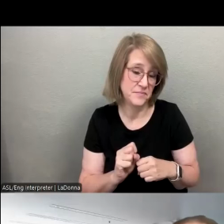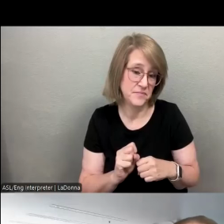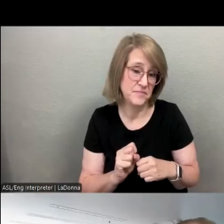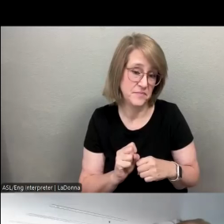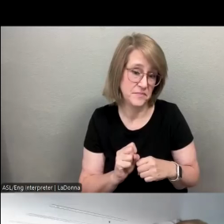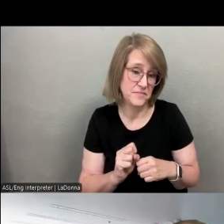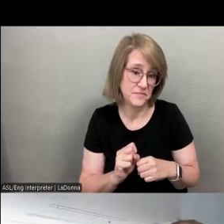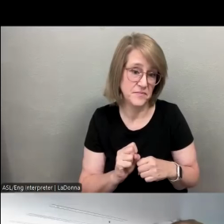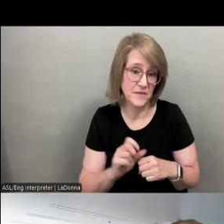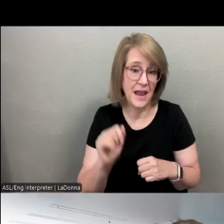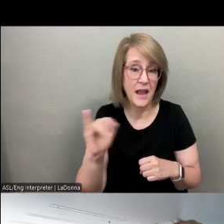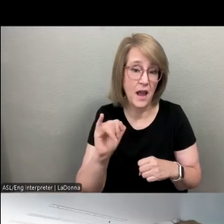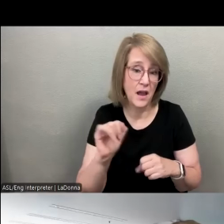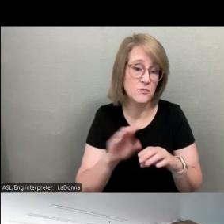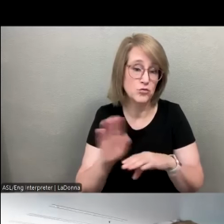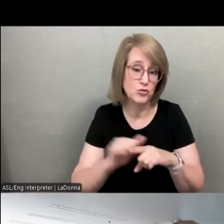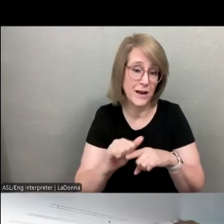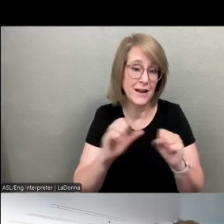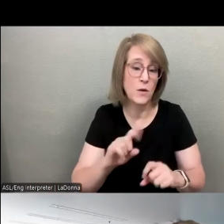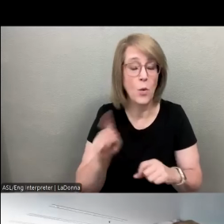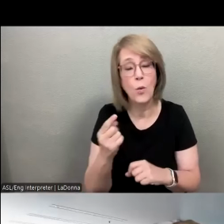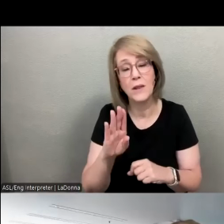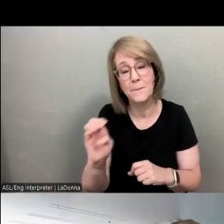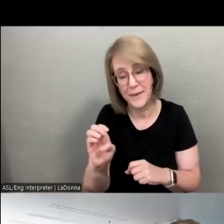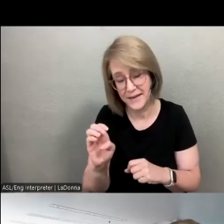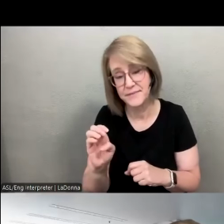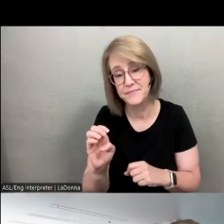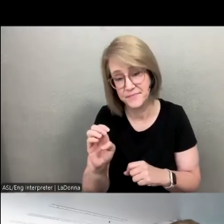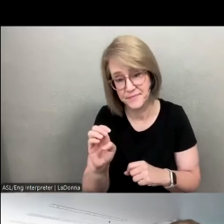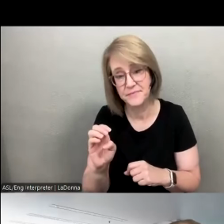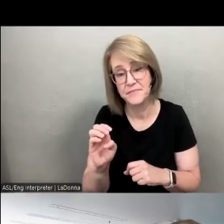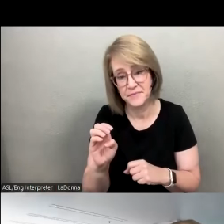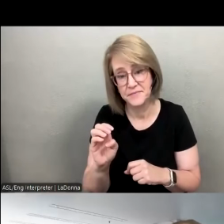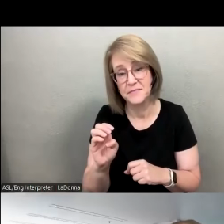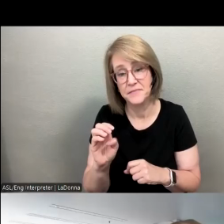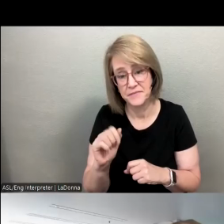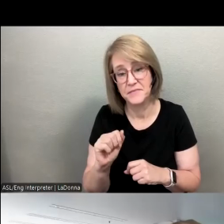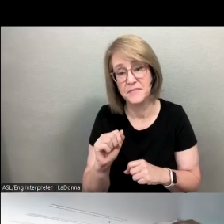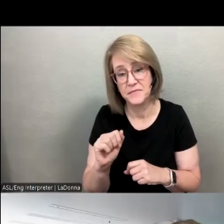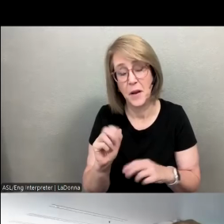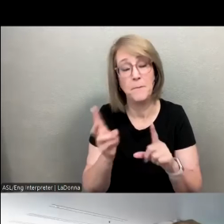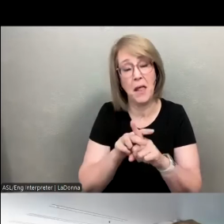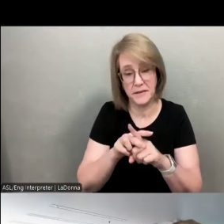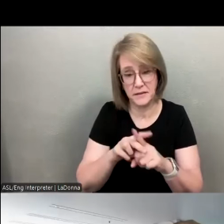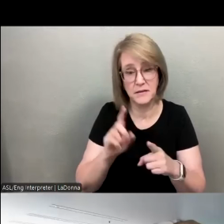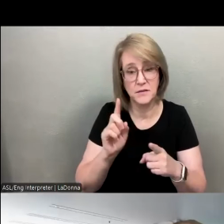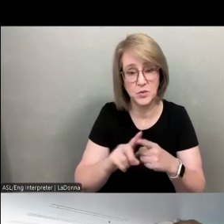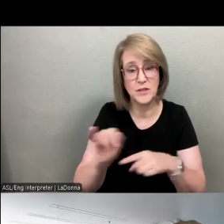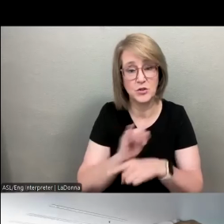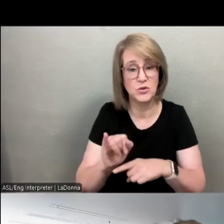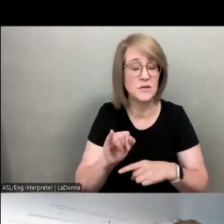or answers don't seem like necessarily advantages. I'm feeling like B. Well, and just to note, David